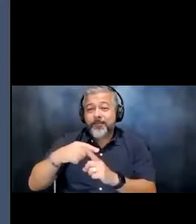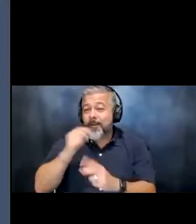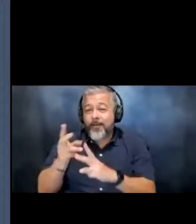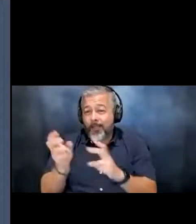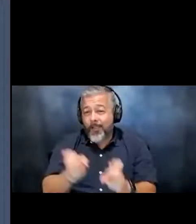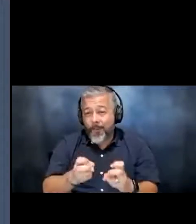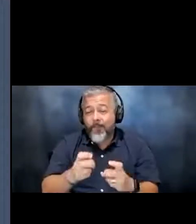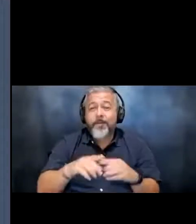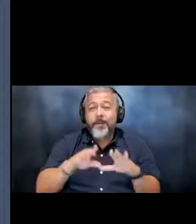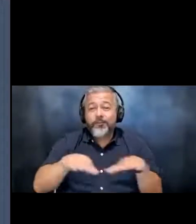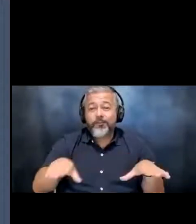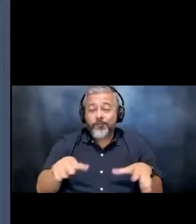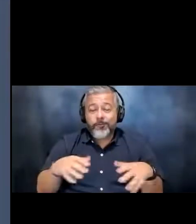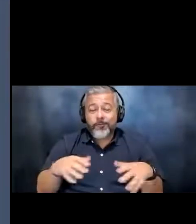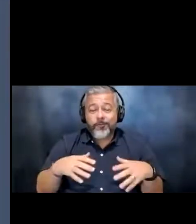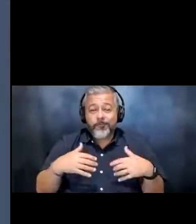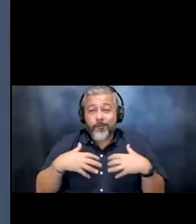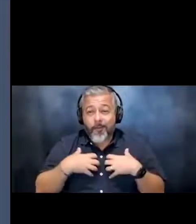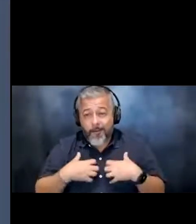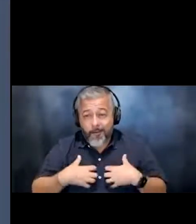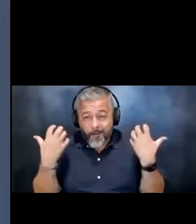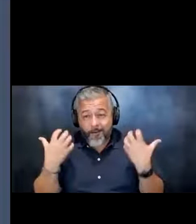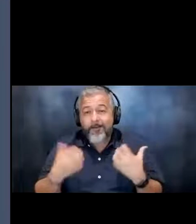so it's definitely across the board.